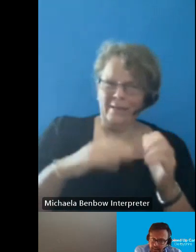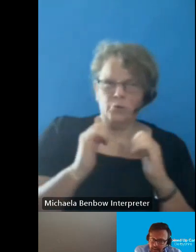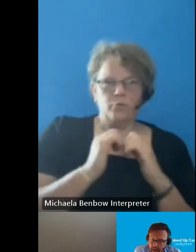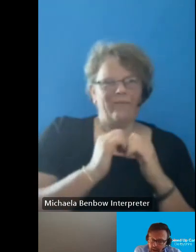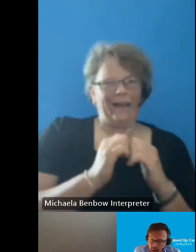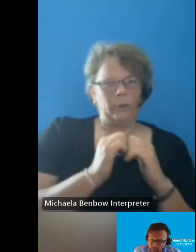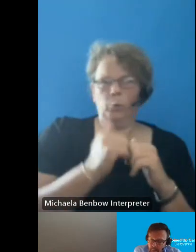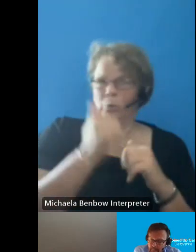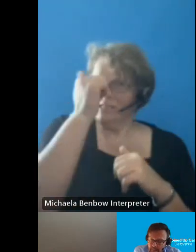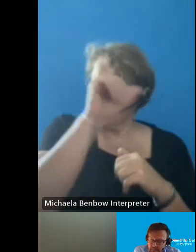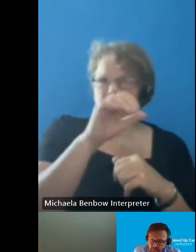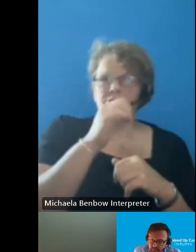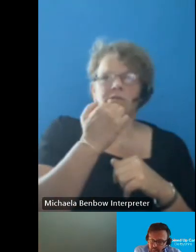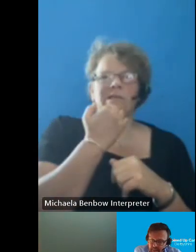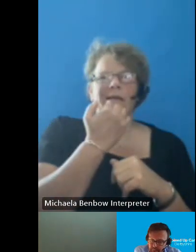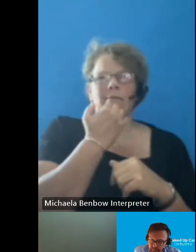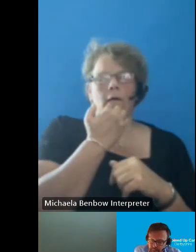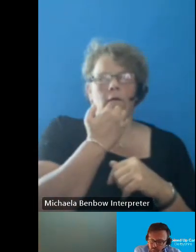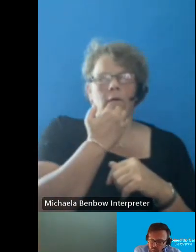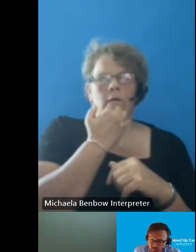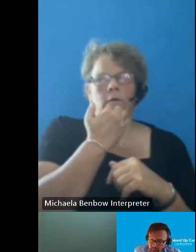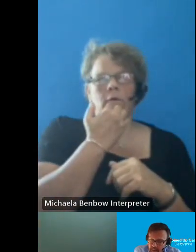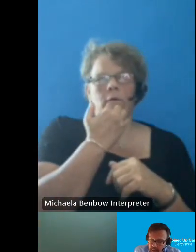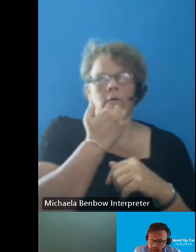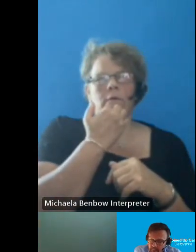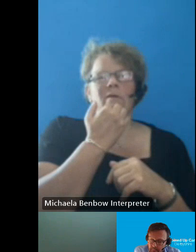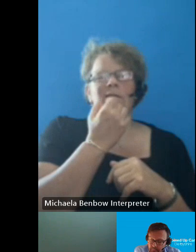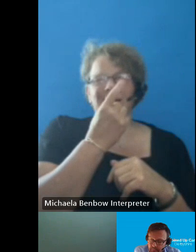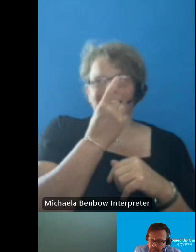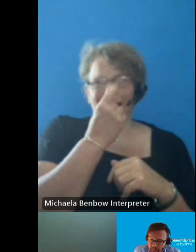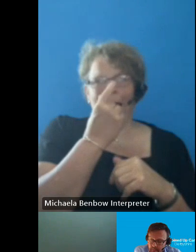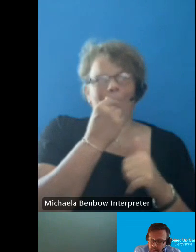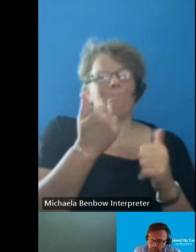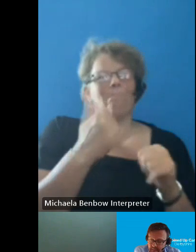data, so that we can be more